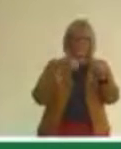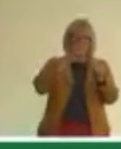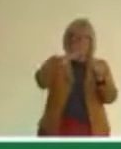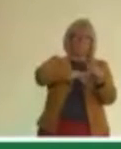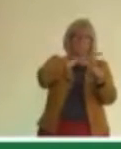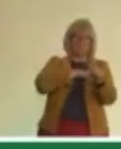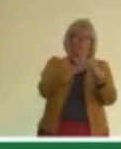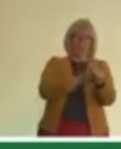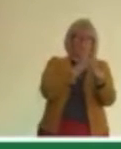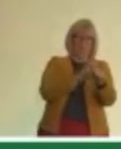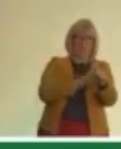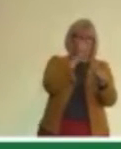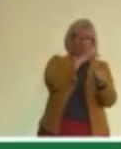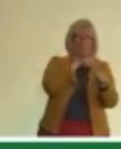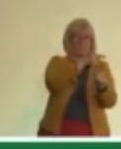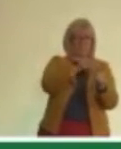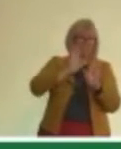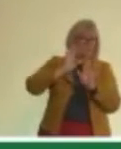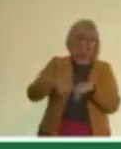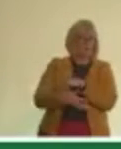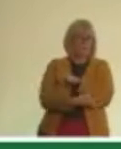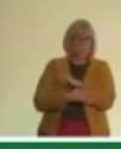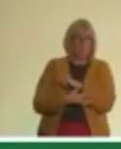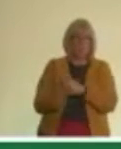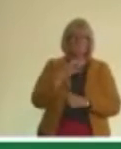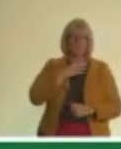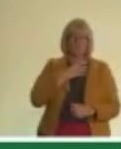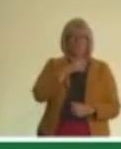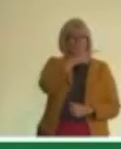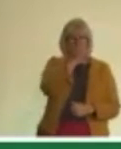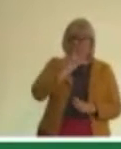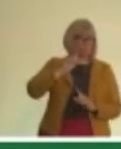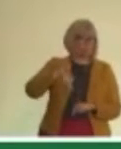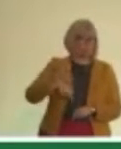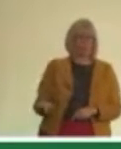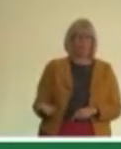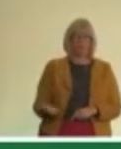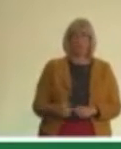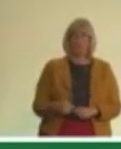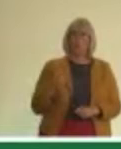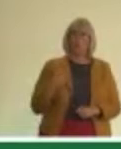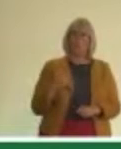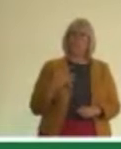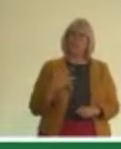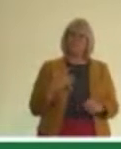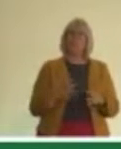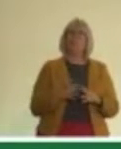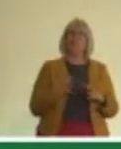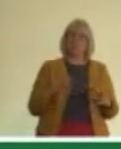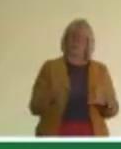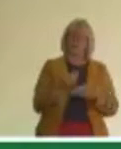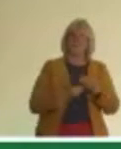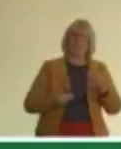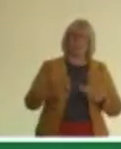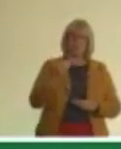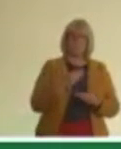poorest and most vulnerable. We live in a society where 50 of the largest economies, they're not countries, they're these same